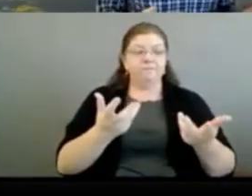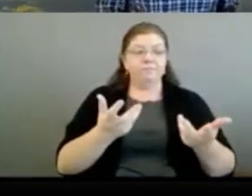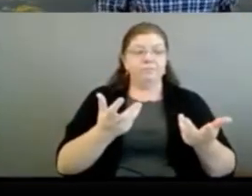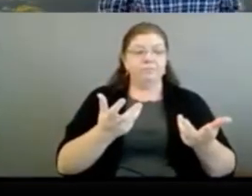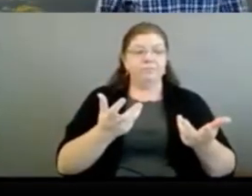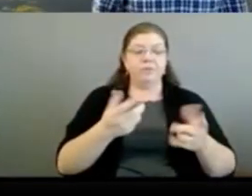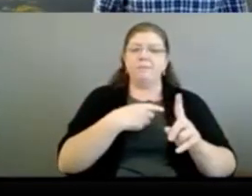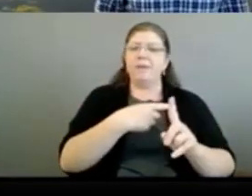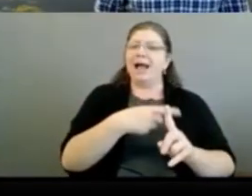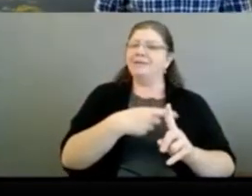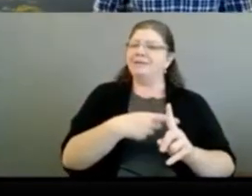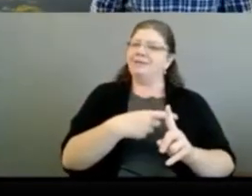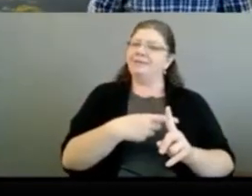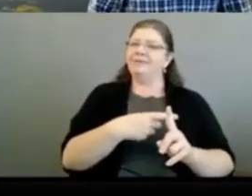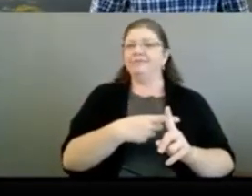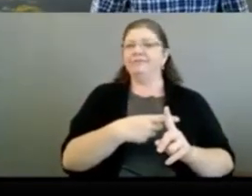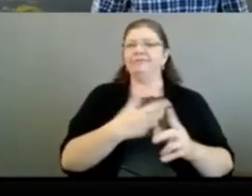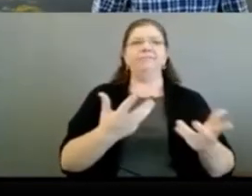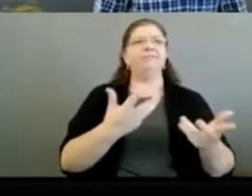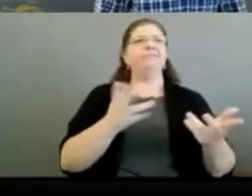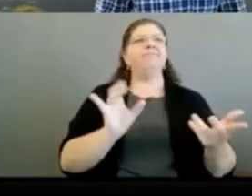some positive